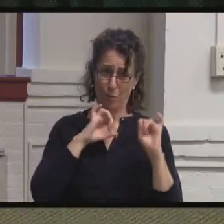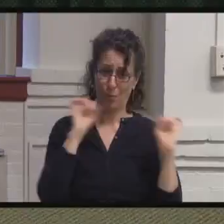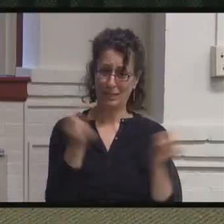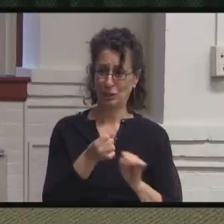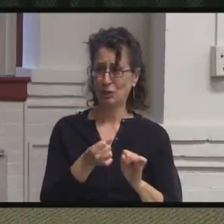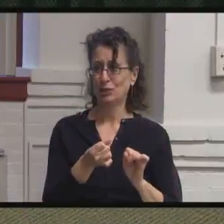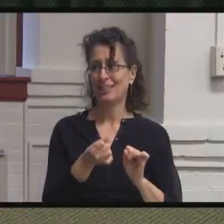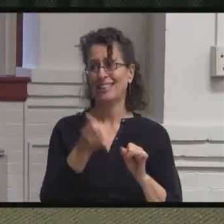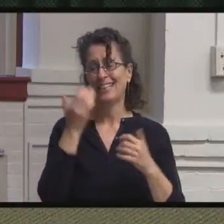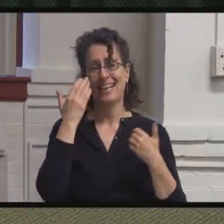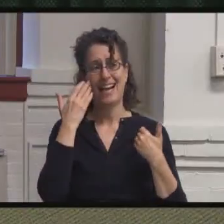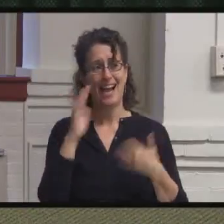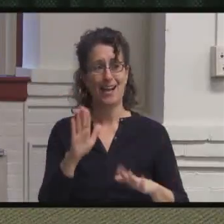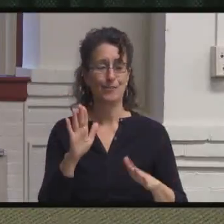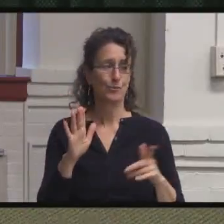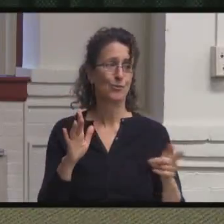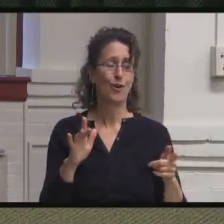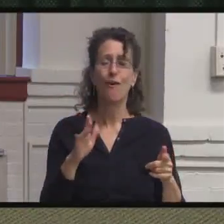Another subject.